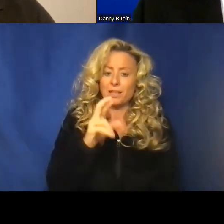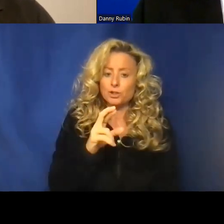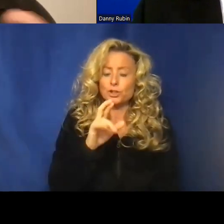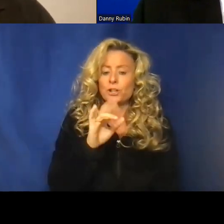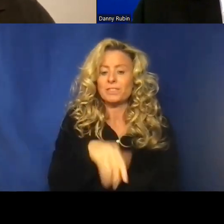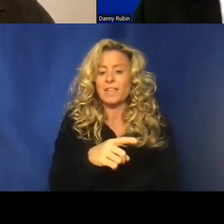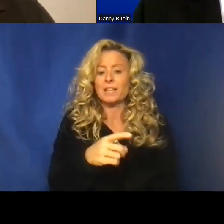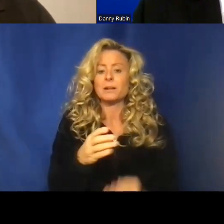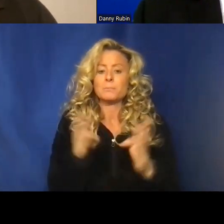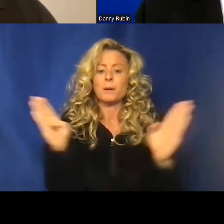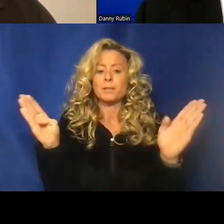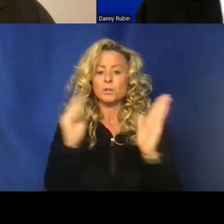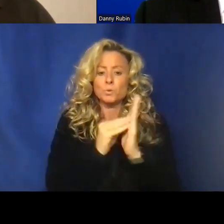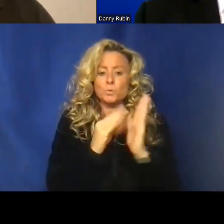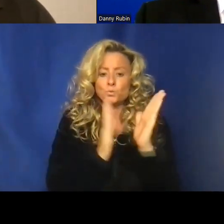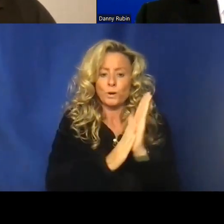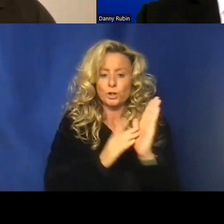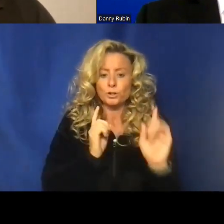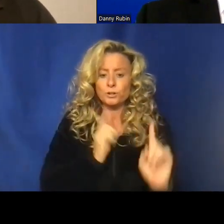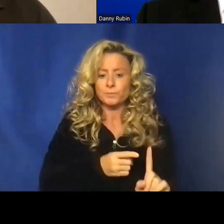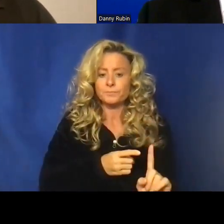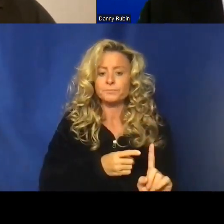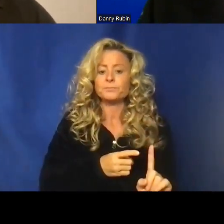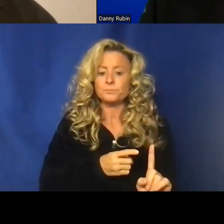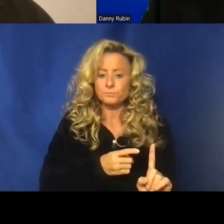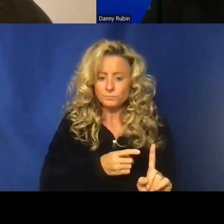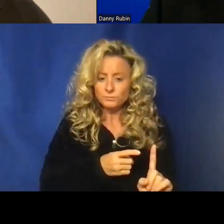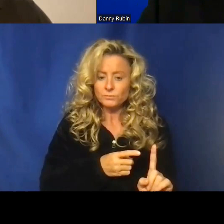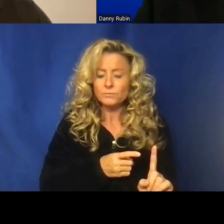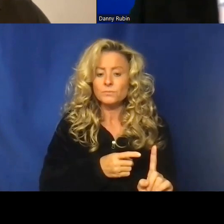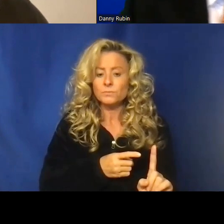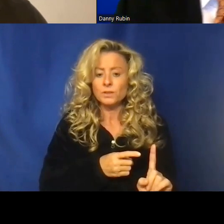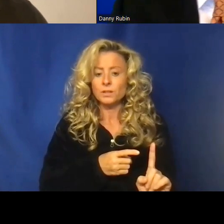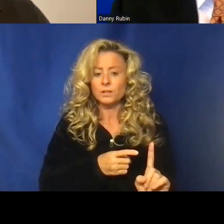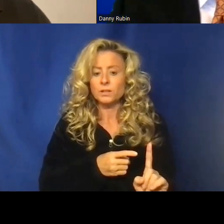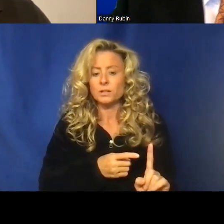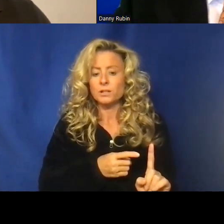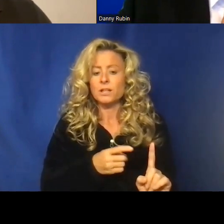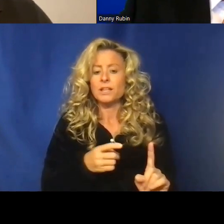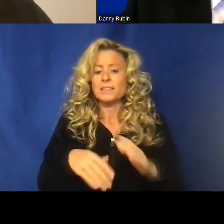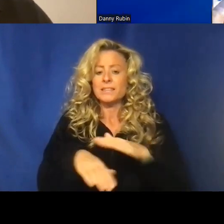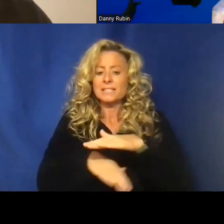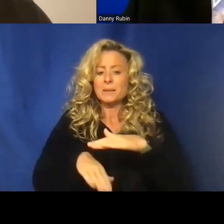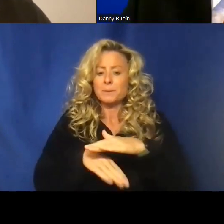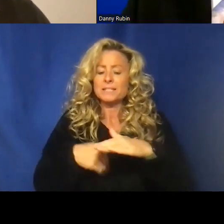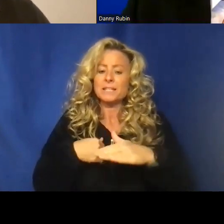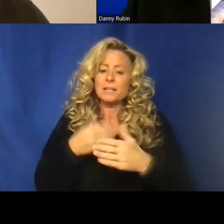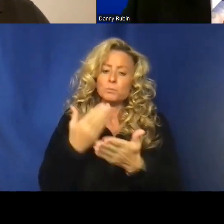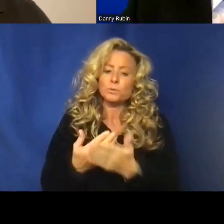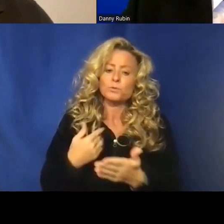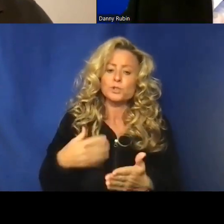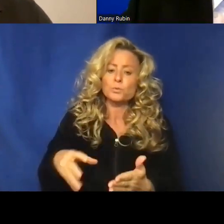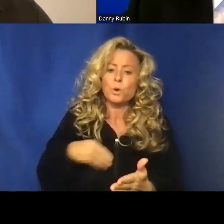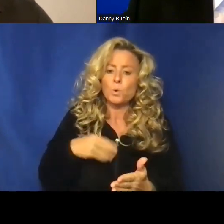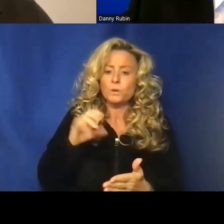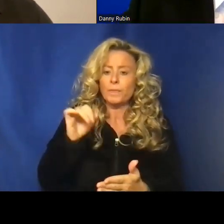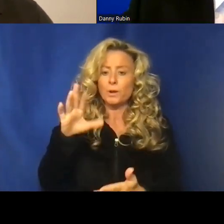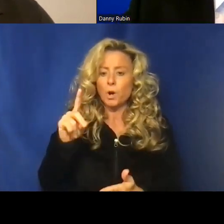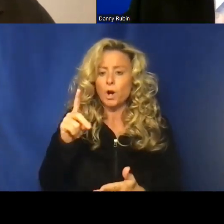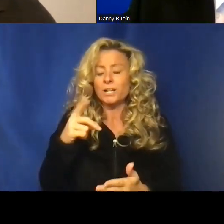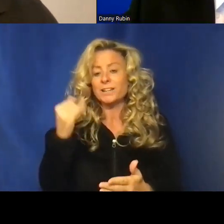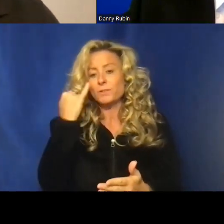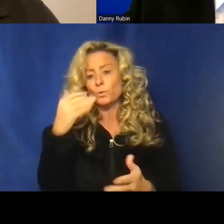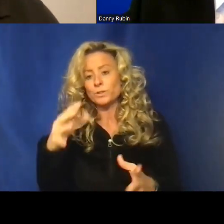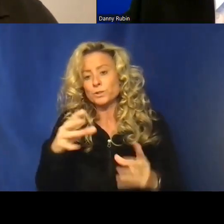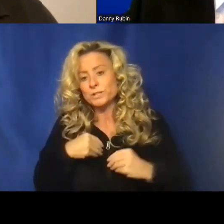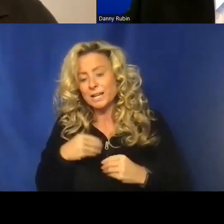that public record. And so that's actually at the baseline what allows you to prove that you own that card if you want to take it